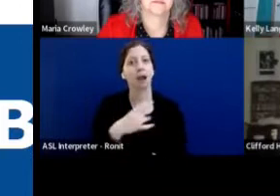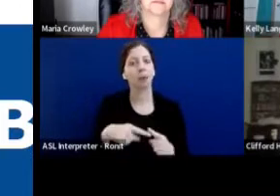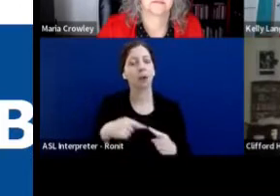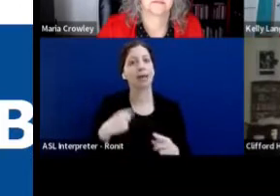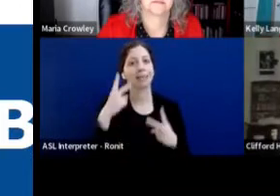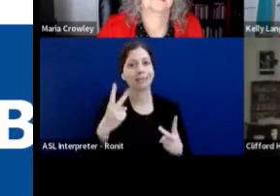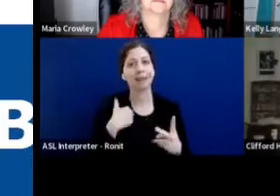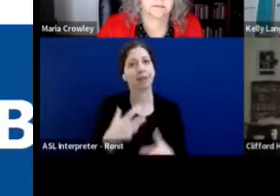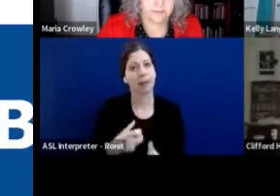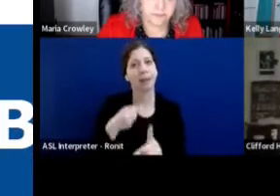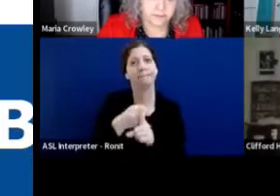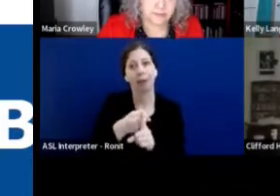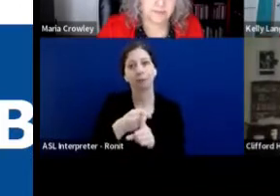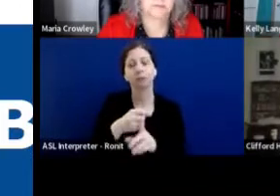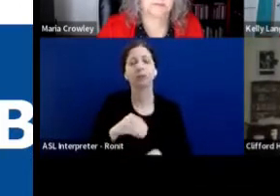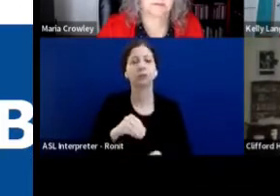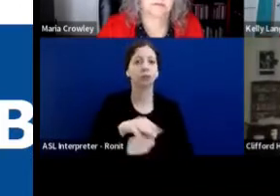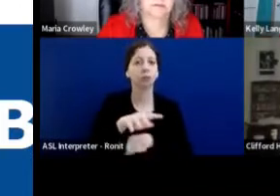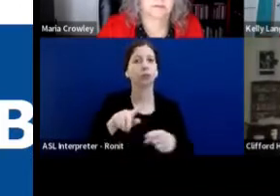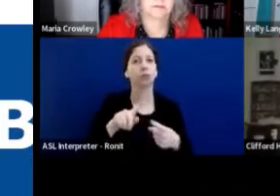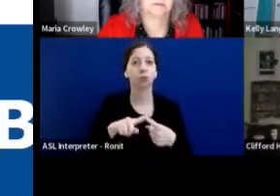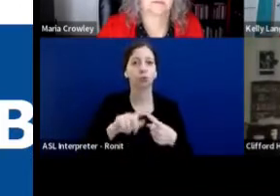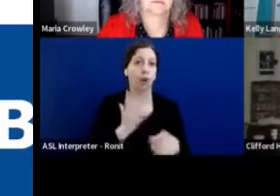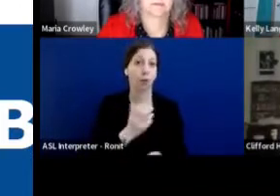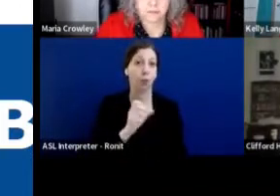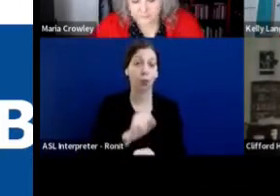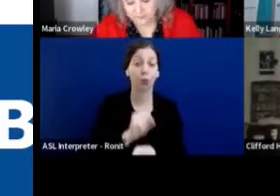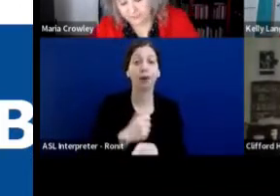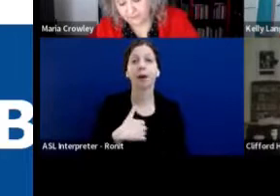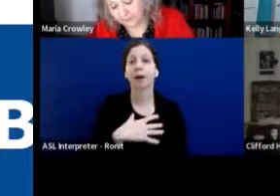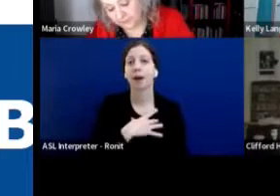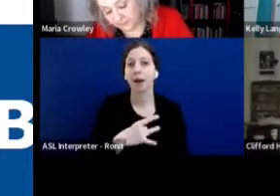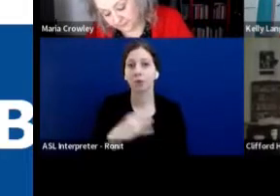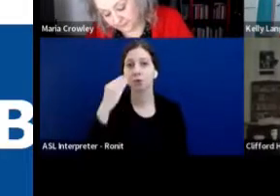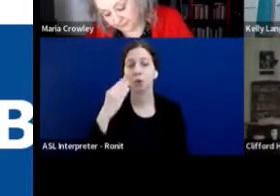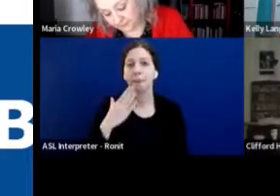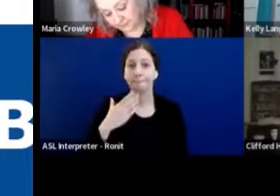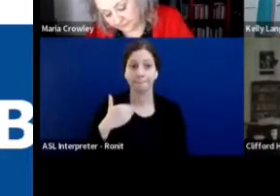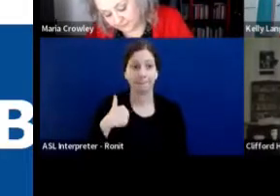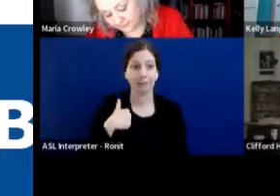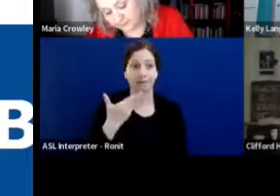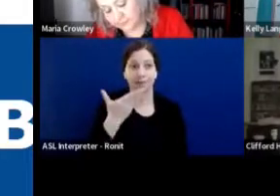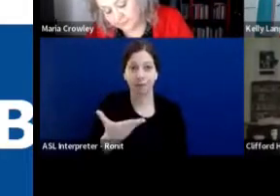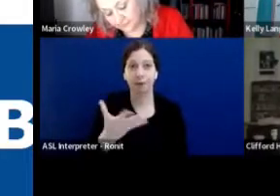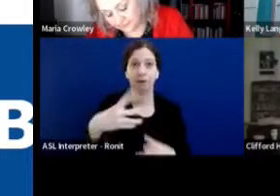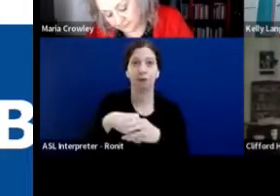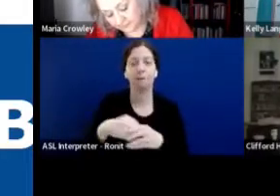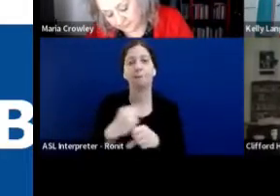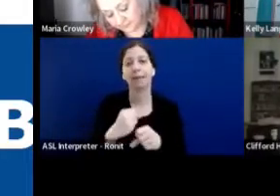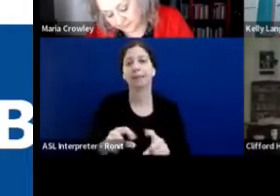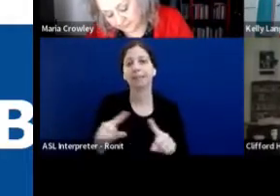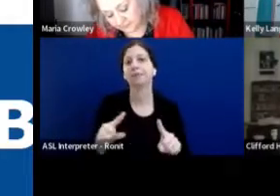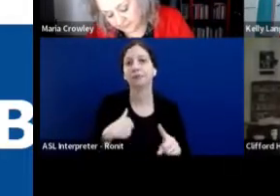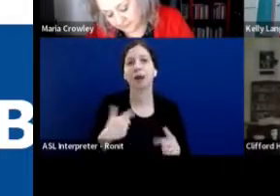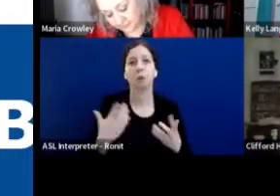there's an impact to what we're doing. I like to know that my being there, it actually makes a difference. I don't want to